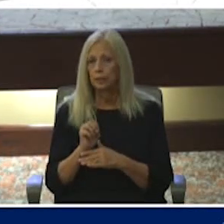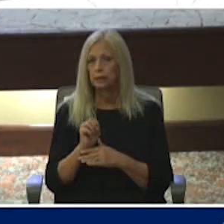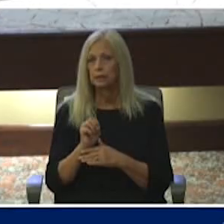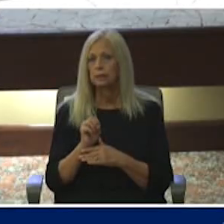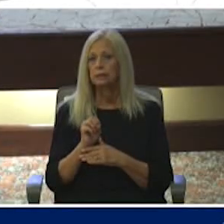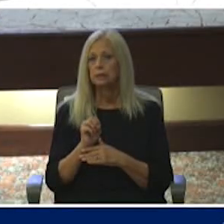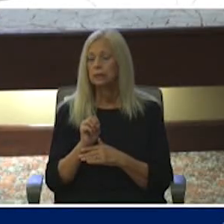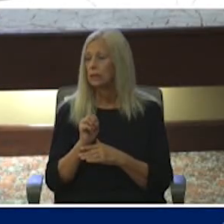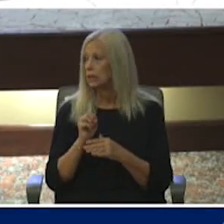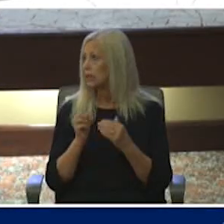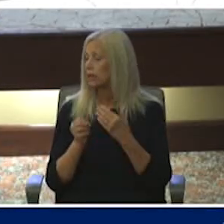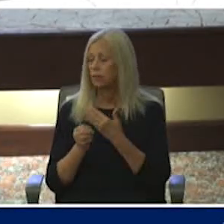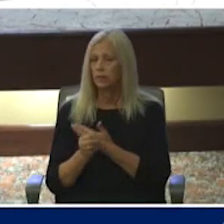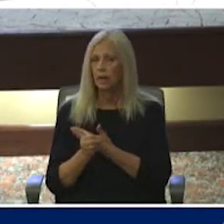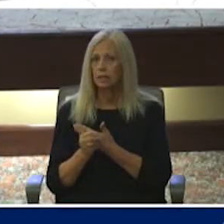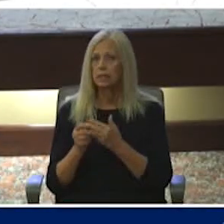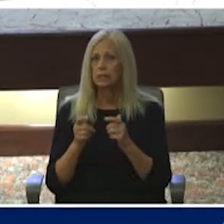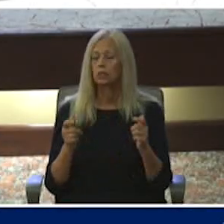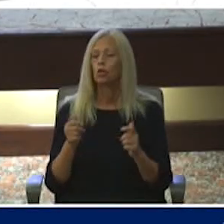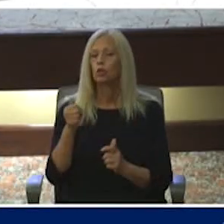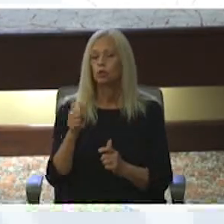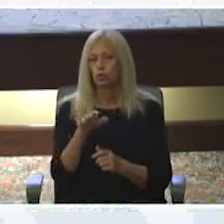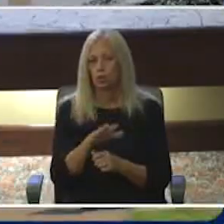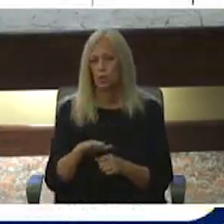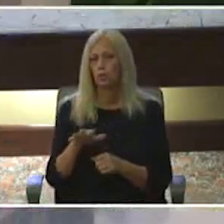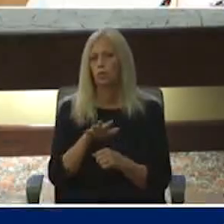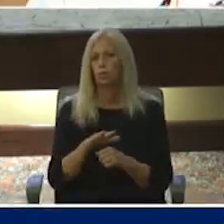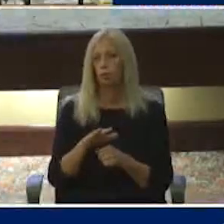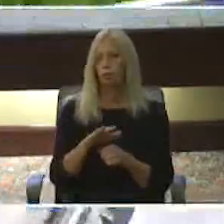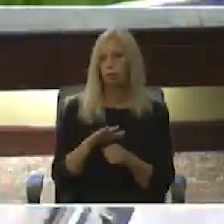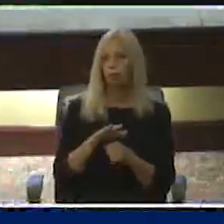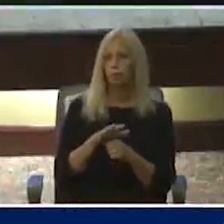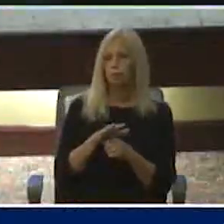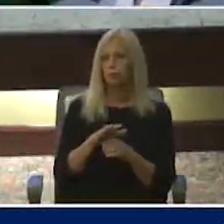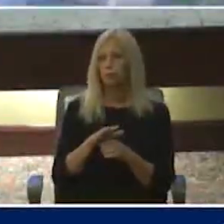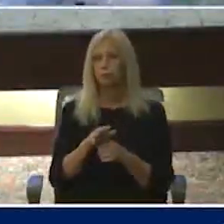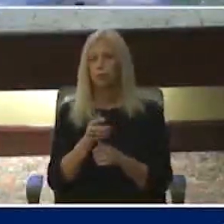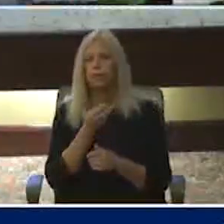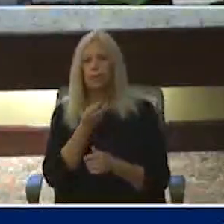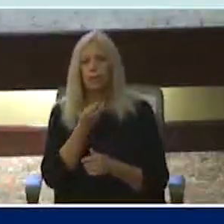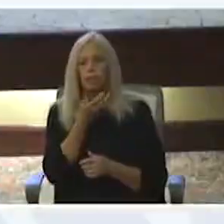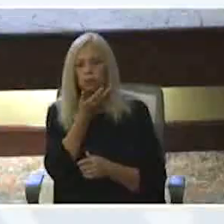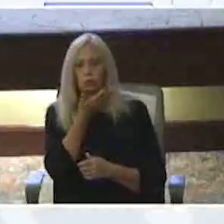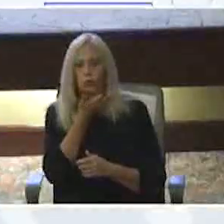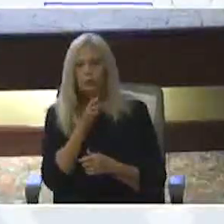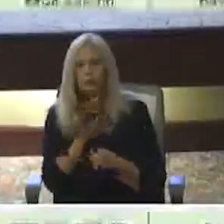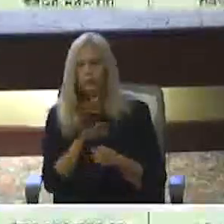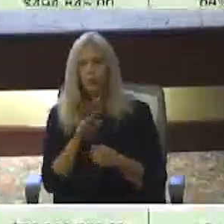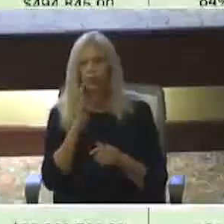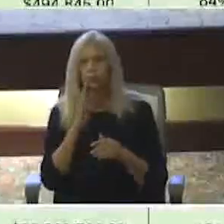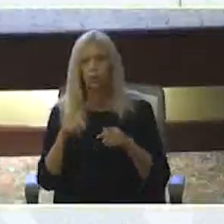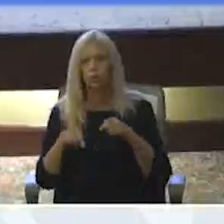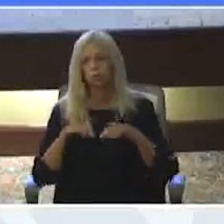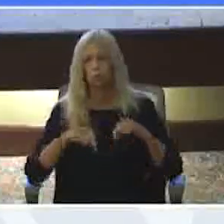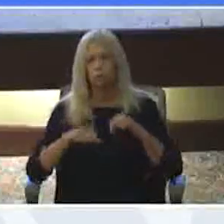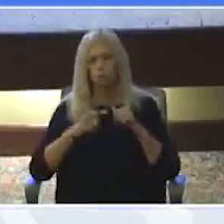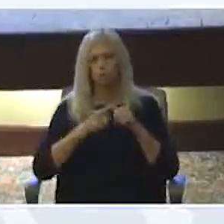Would have been this. It's a much larger area. In fact. In the I can grassy go- area, you let me- mean? I'll go back to that first slide. I'm